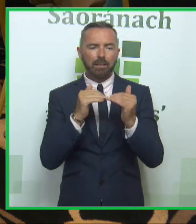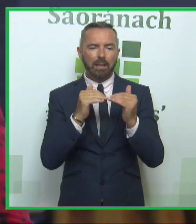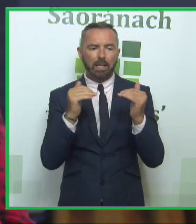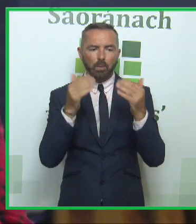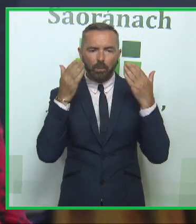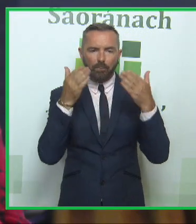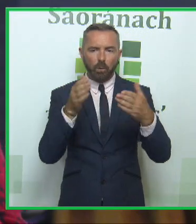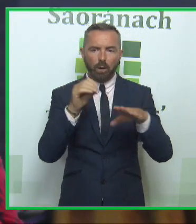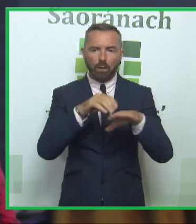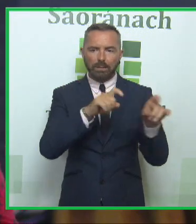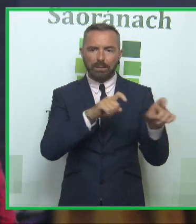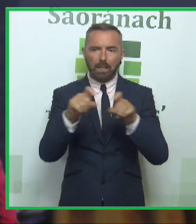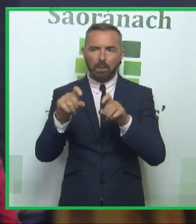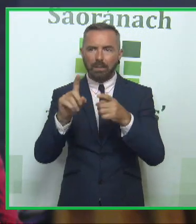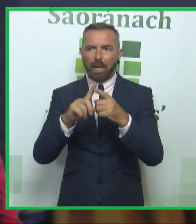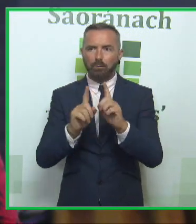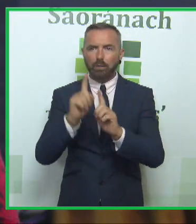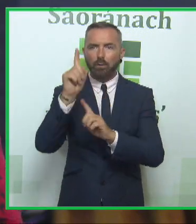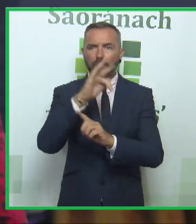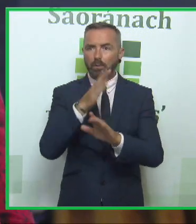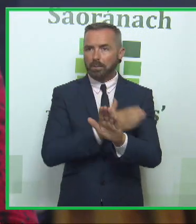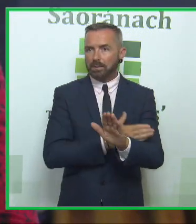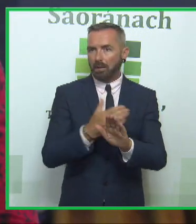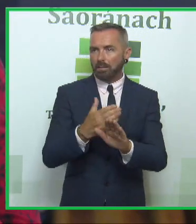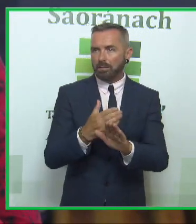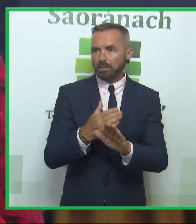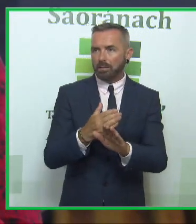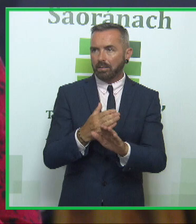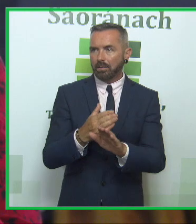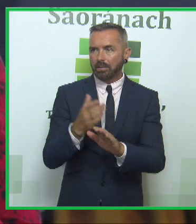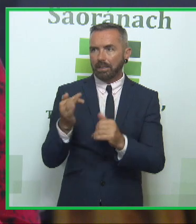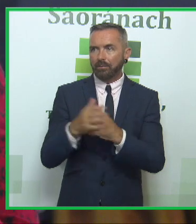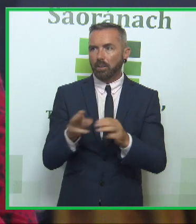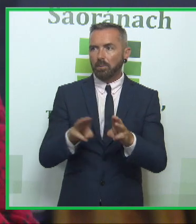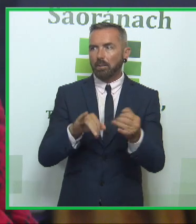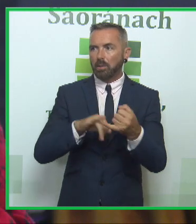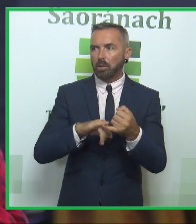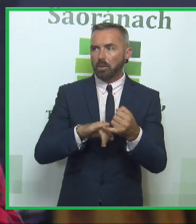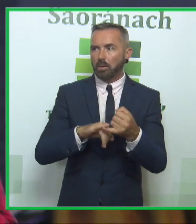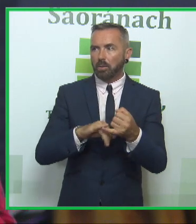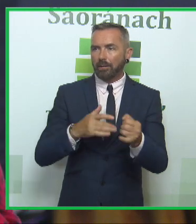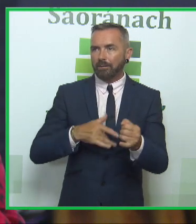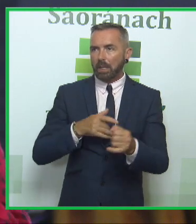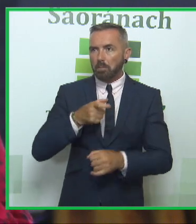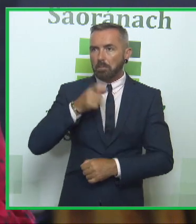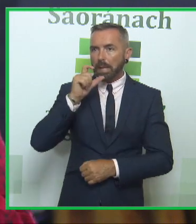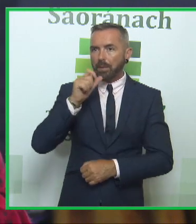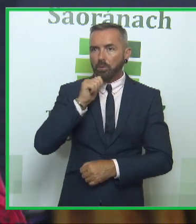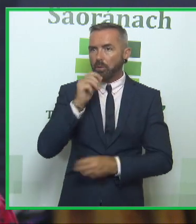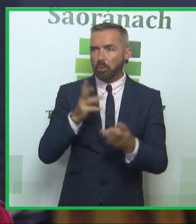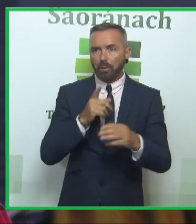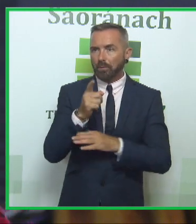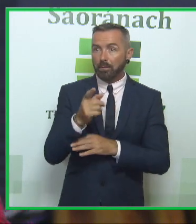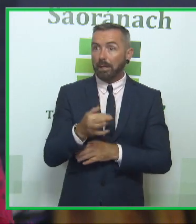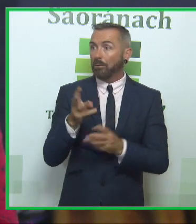on stabilisation and recovery from the outset. This is for people that methadone isn't working for. For people it is